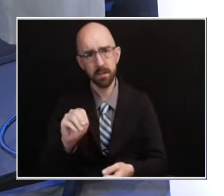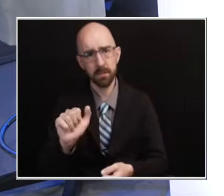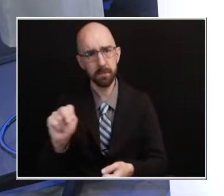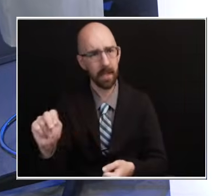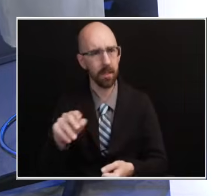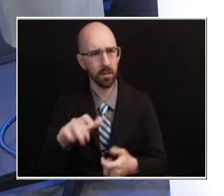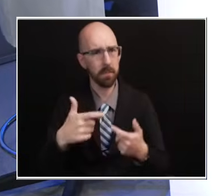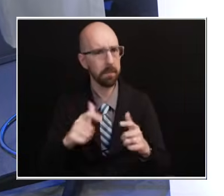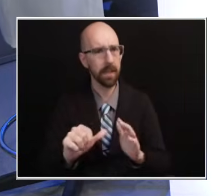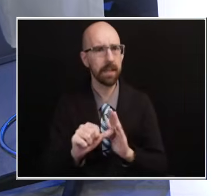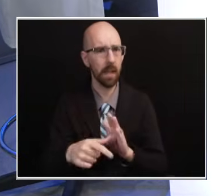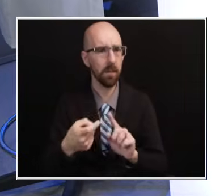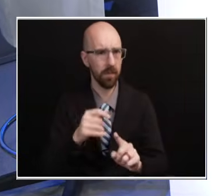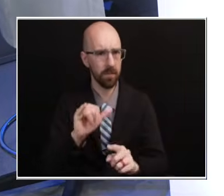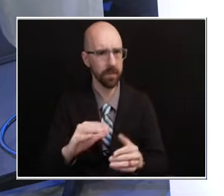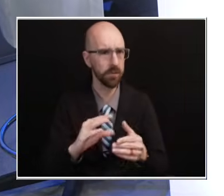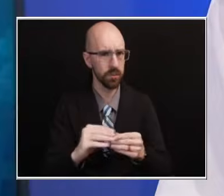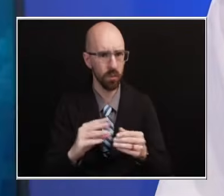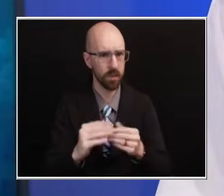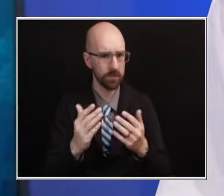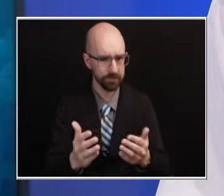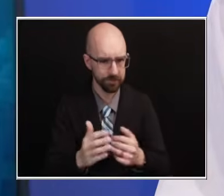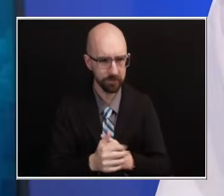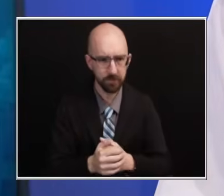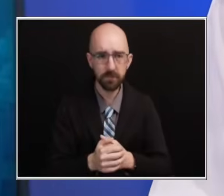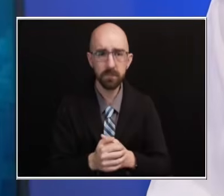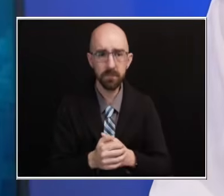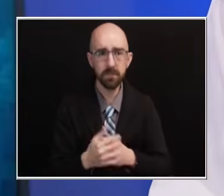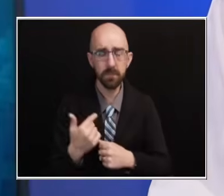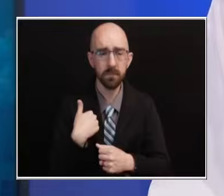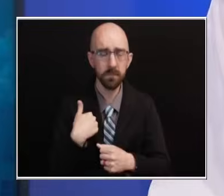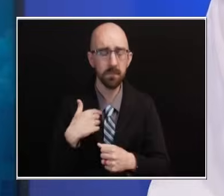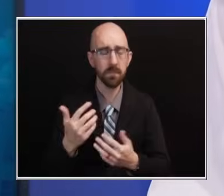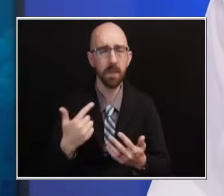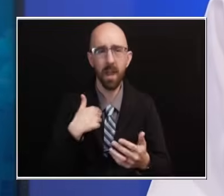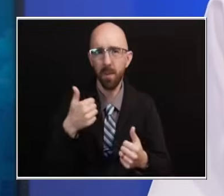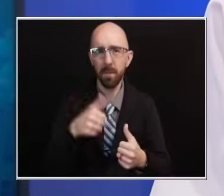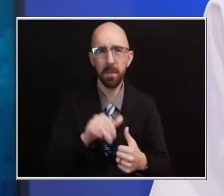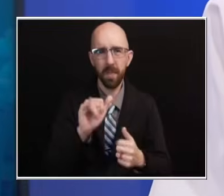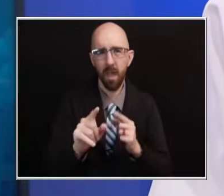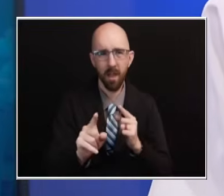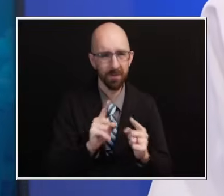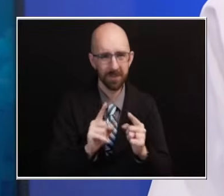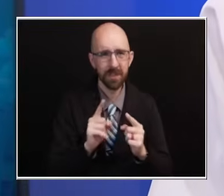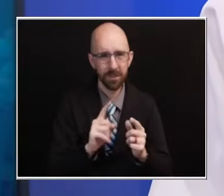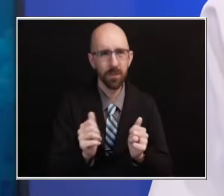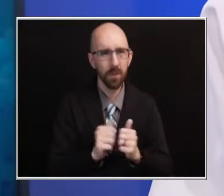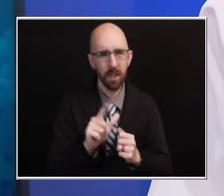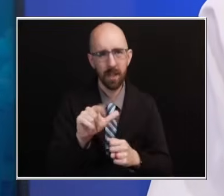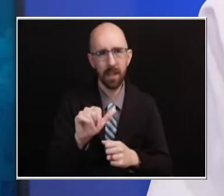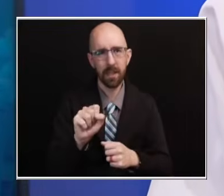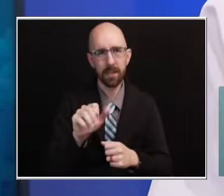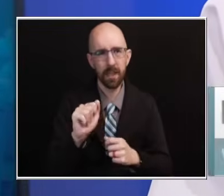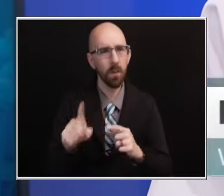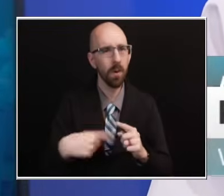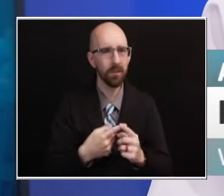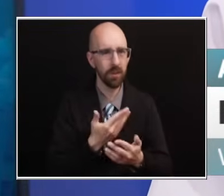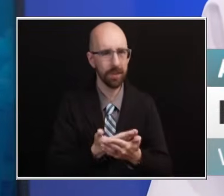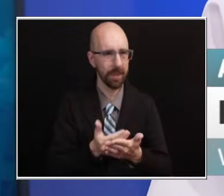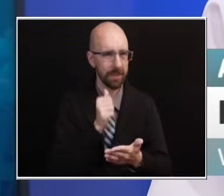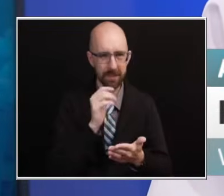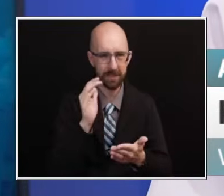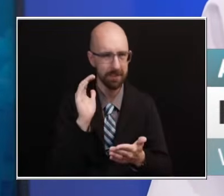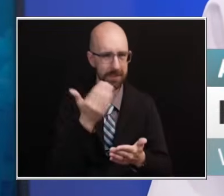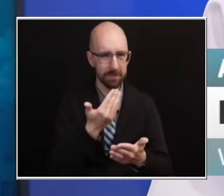from this story? Well, I remember that conversation with Lisa when things were not looking good, and I